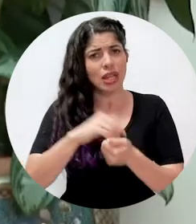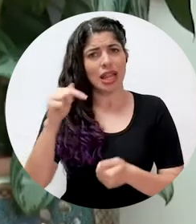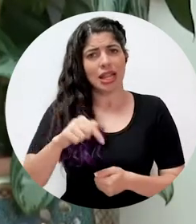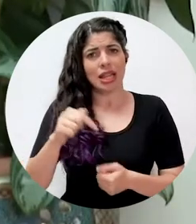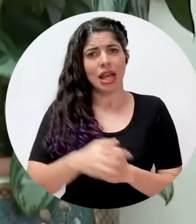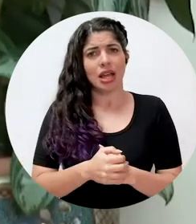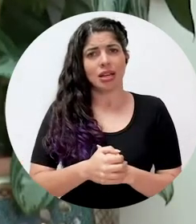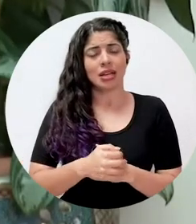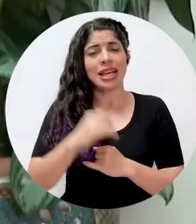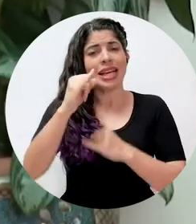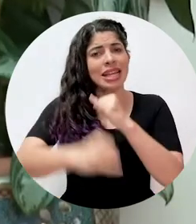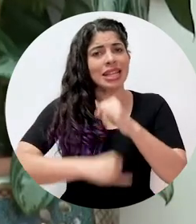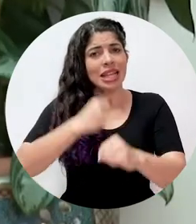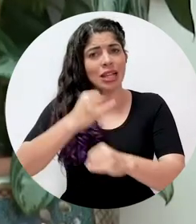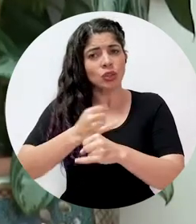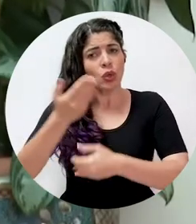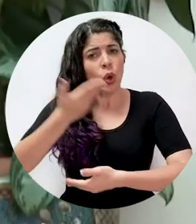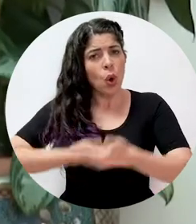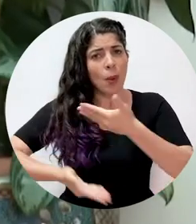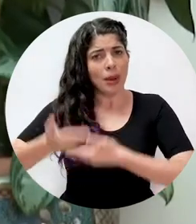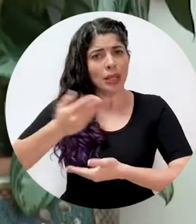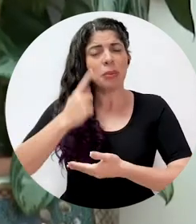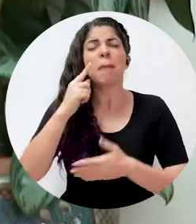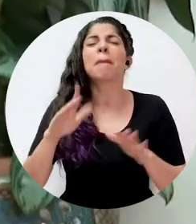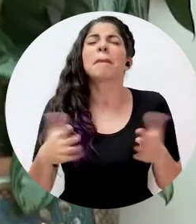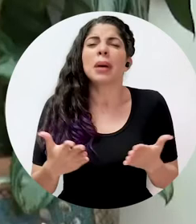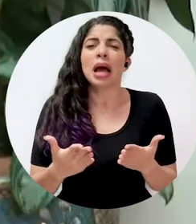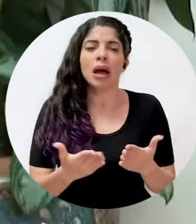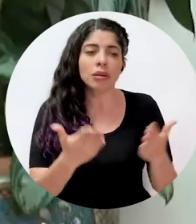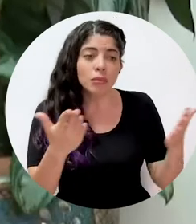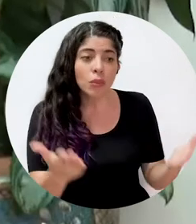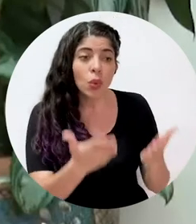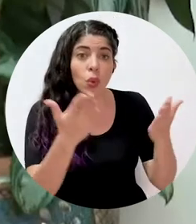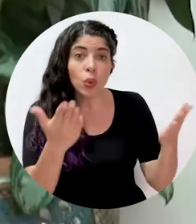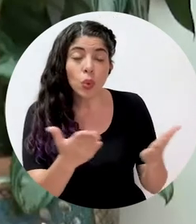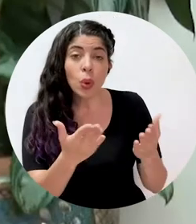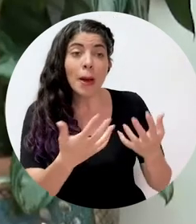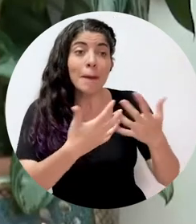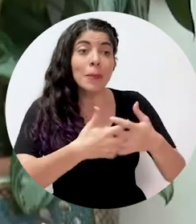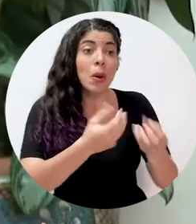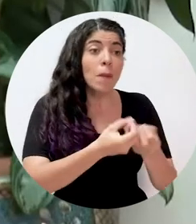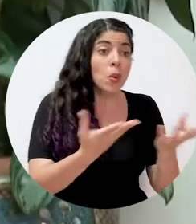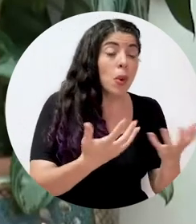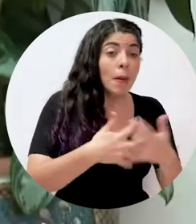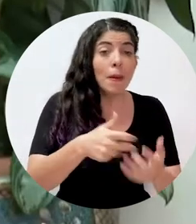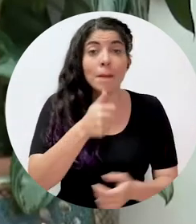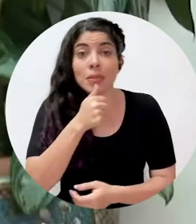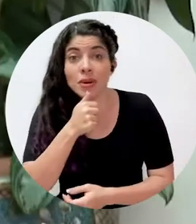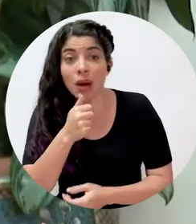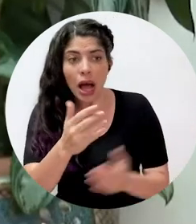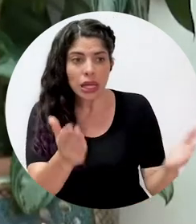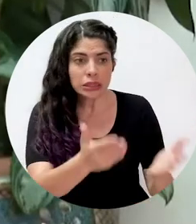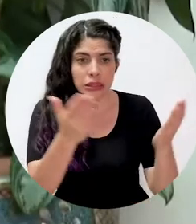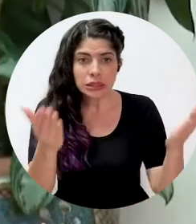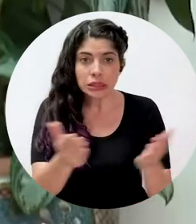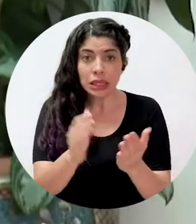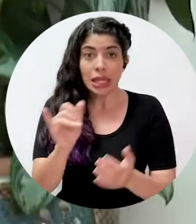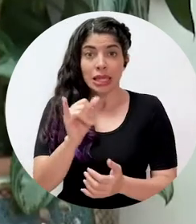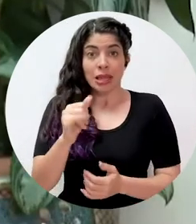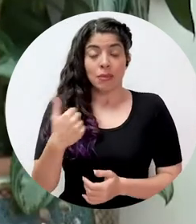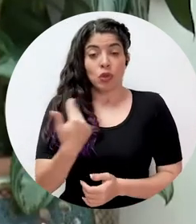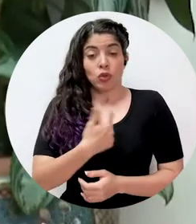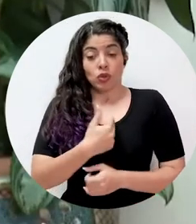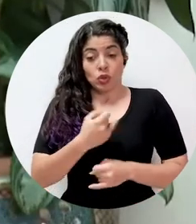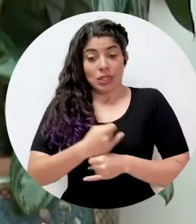solidarity and international cooperation to encourage our public and private companies, as well as